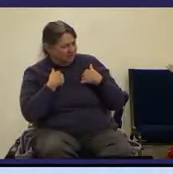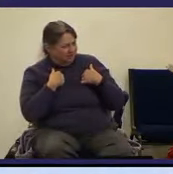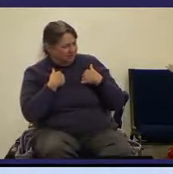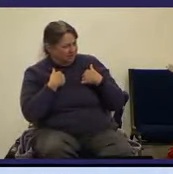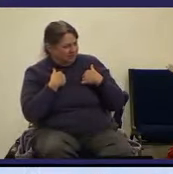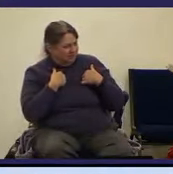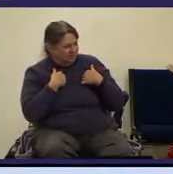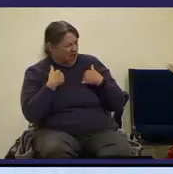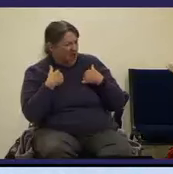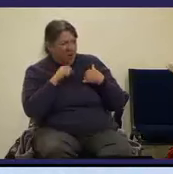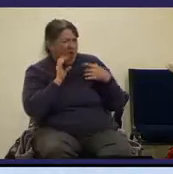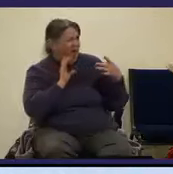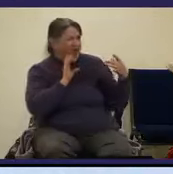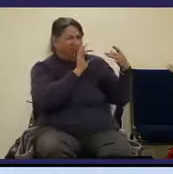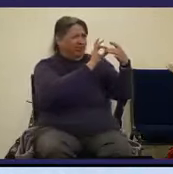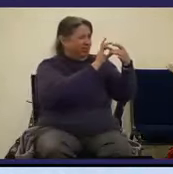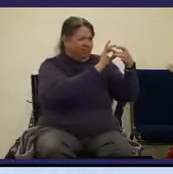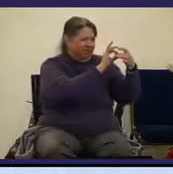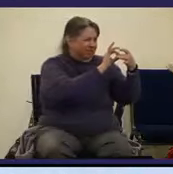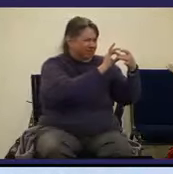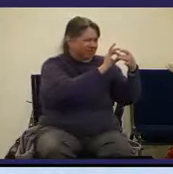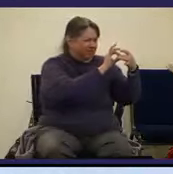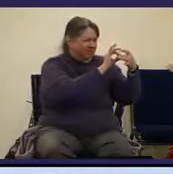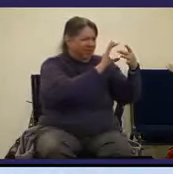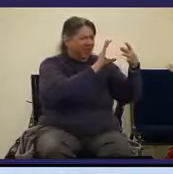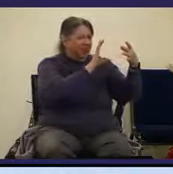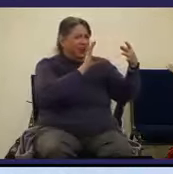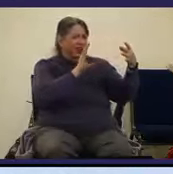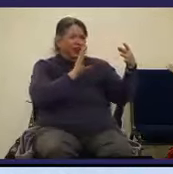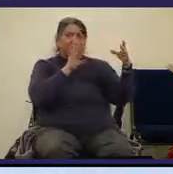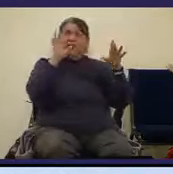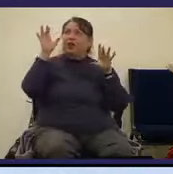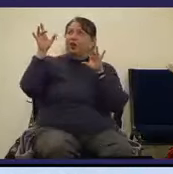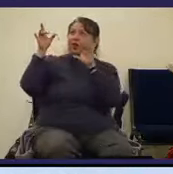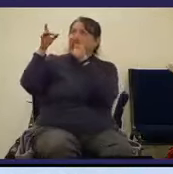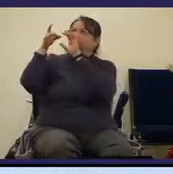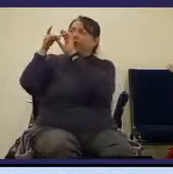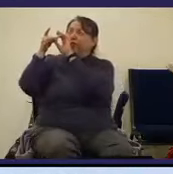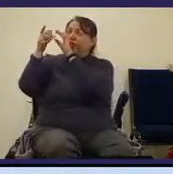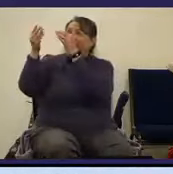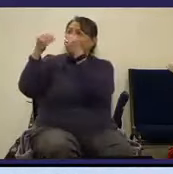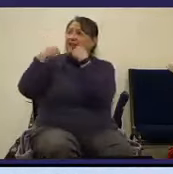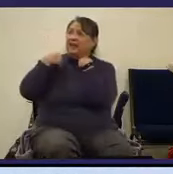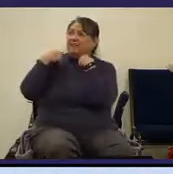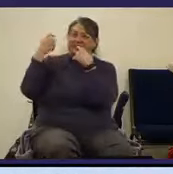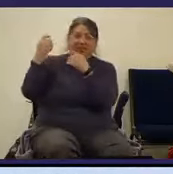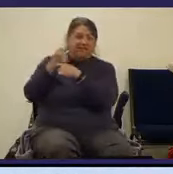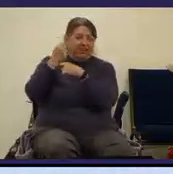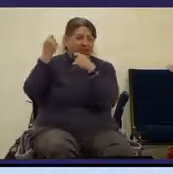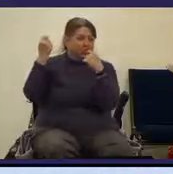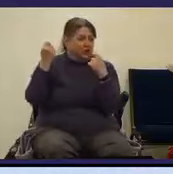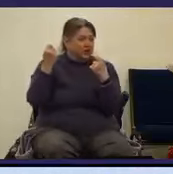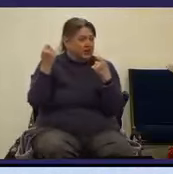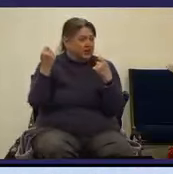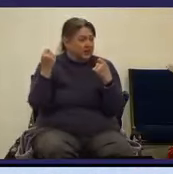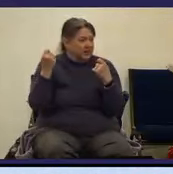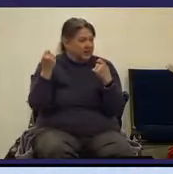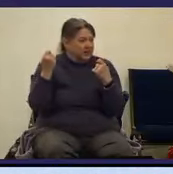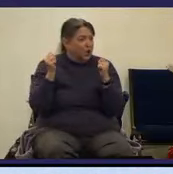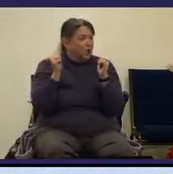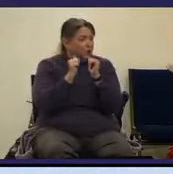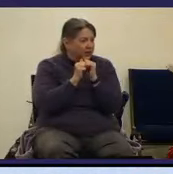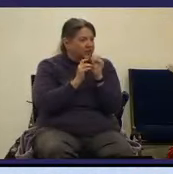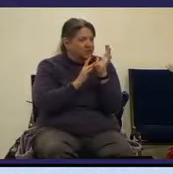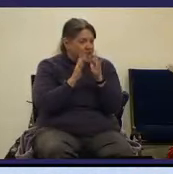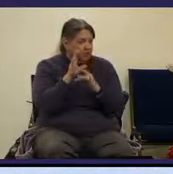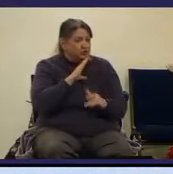God. Acts 4:12. But thanks be to God, He gives us the victory through Jesus